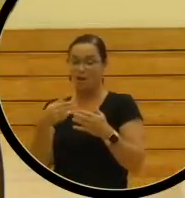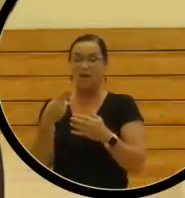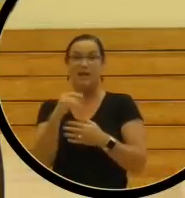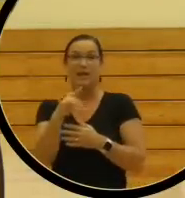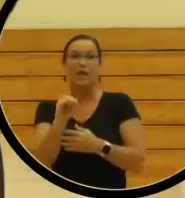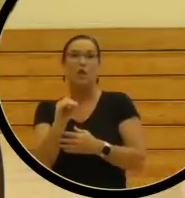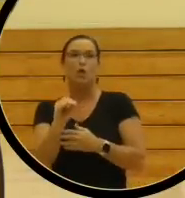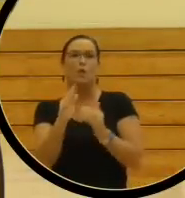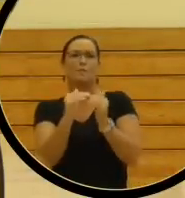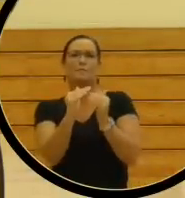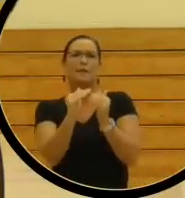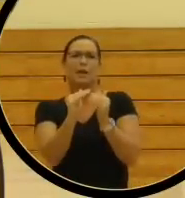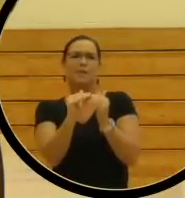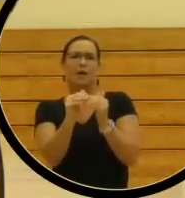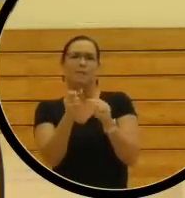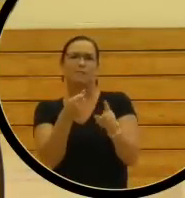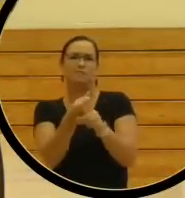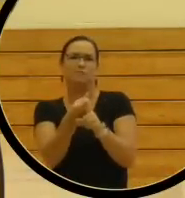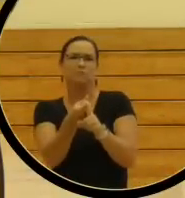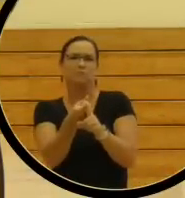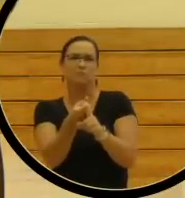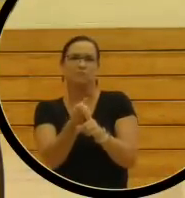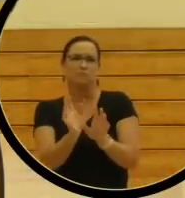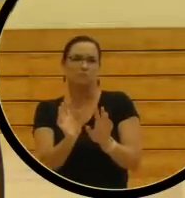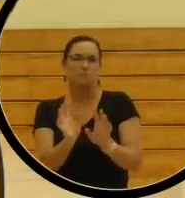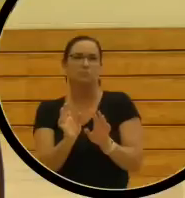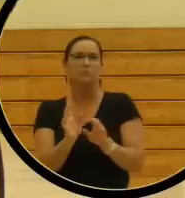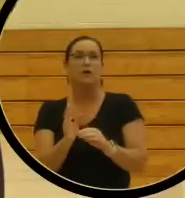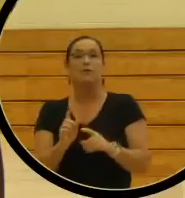minimum impacts, but we fear that,